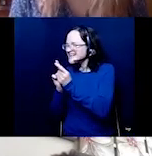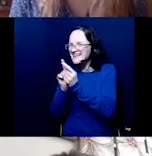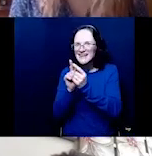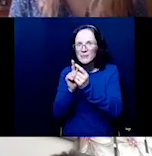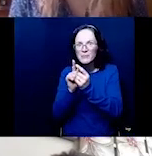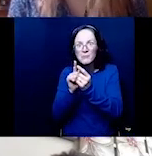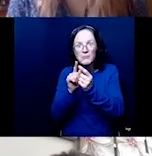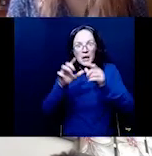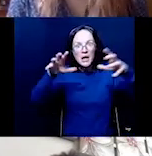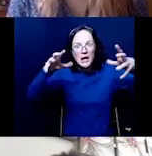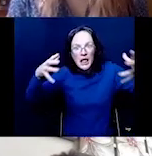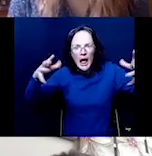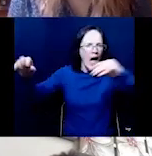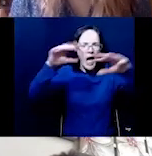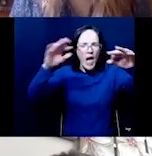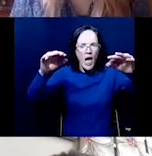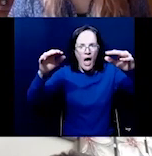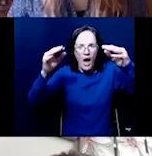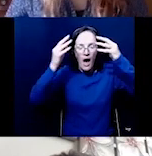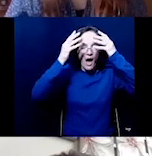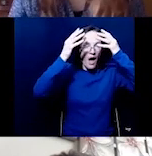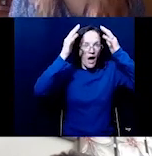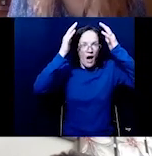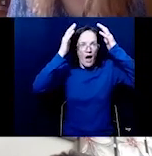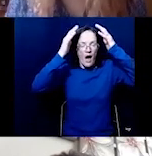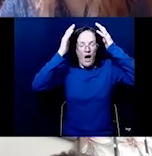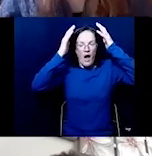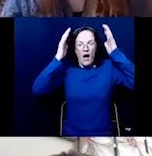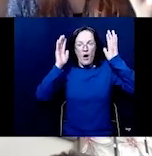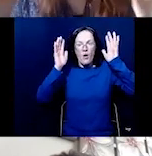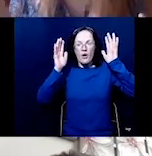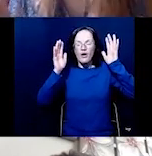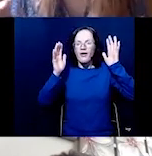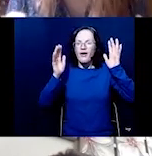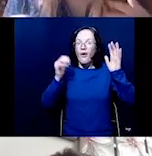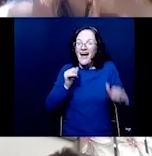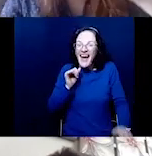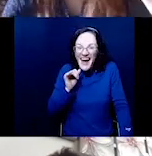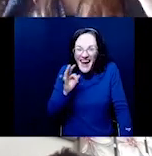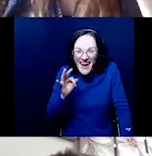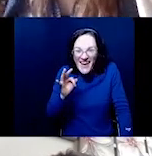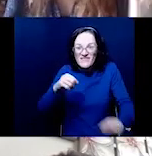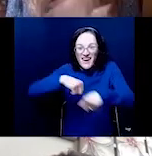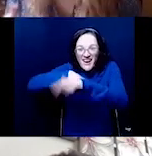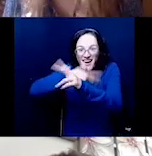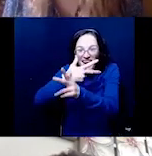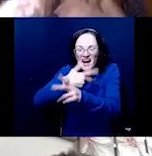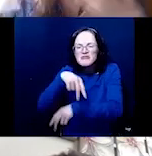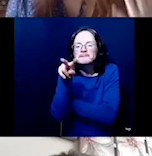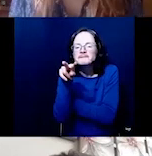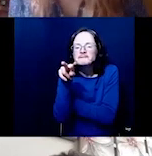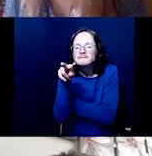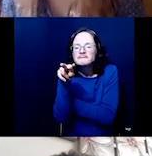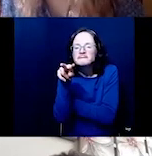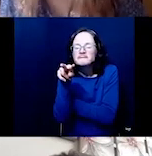on my shoulders. So I love the fact that like when it's class, I could focus on class, and when it's time to socialize,